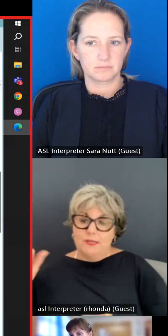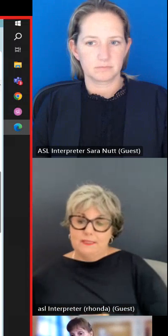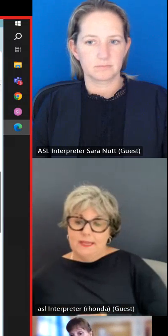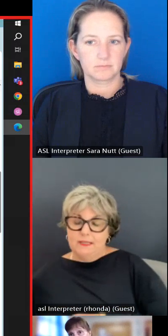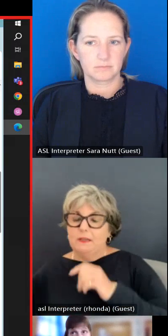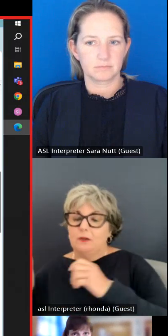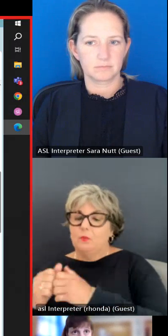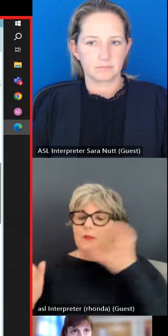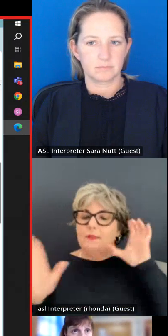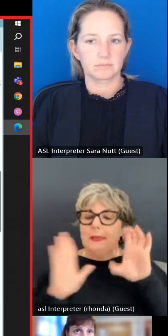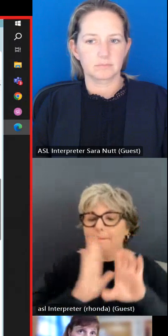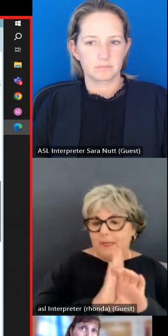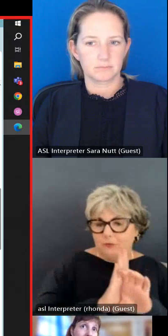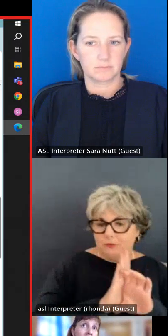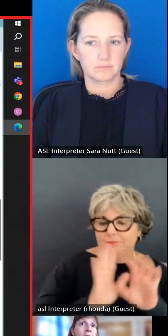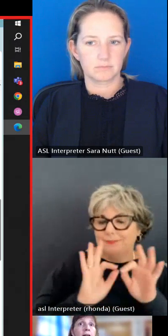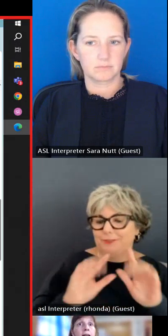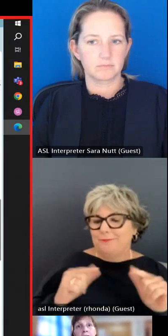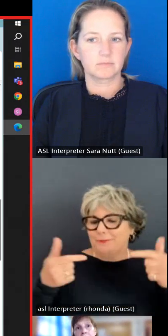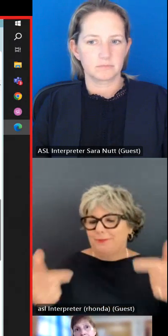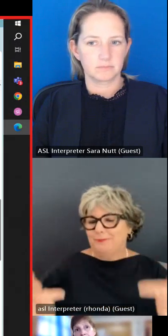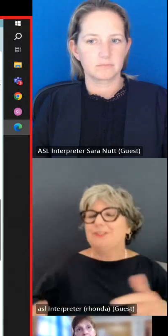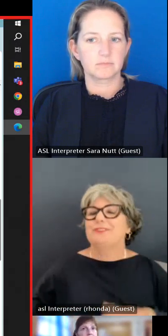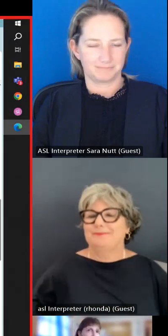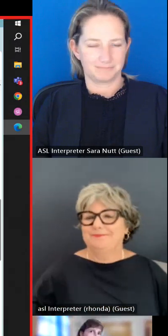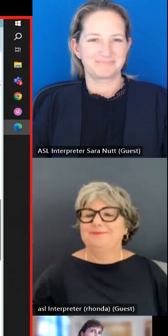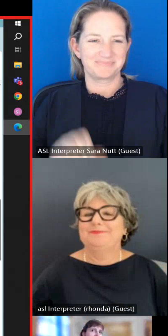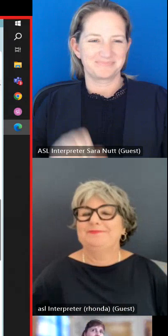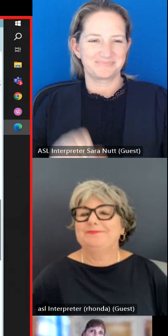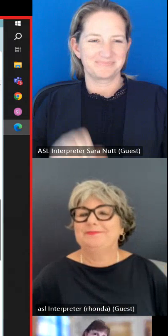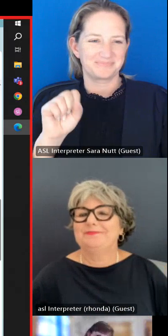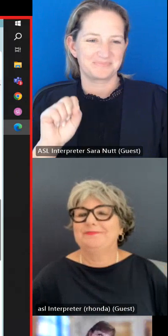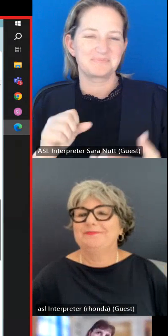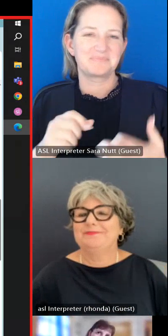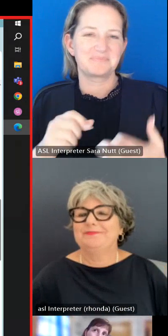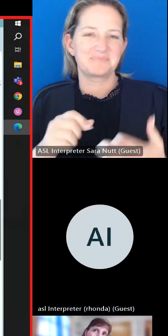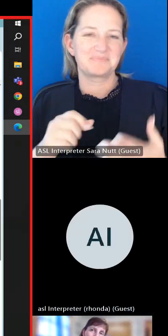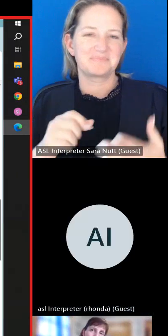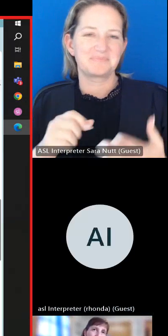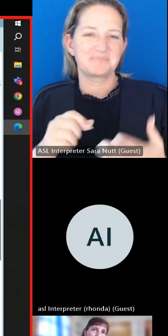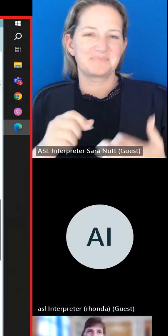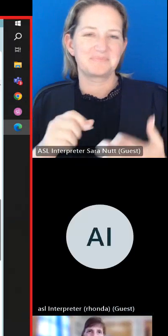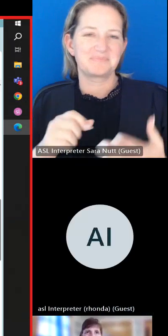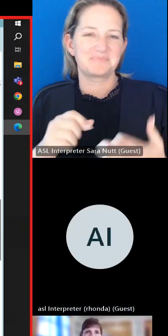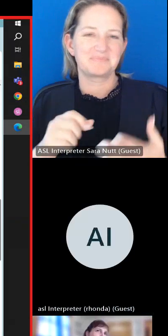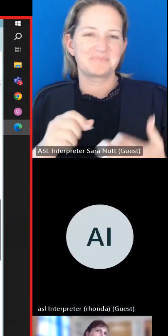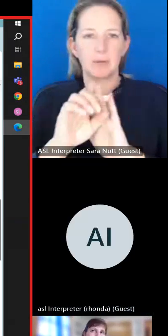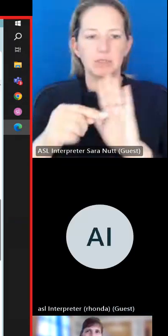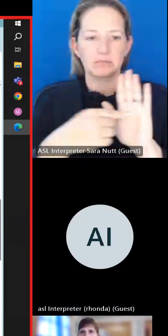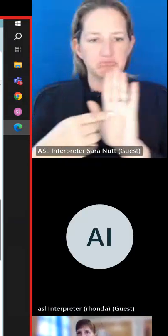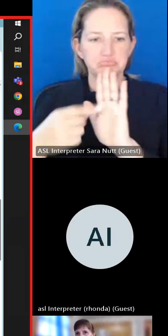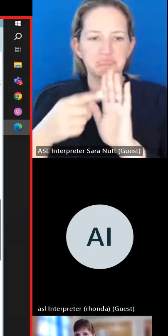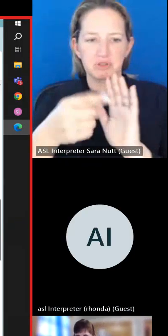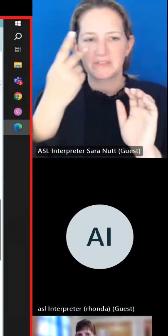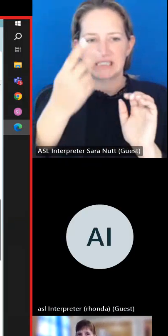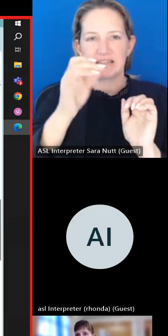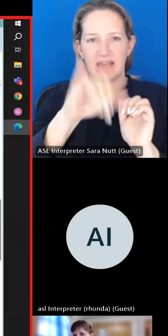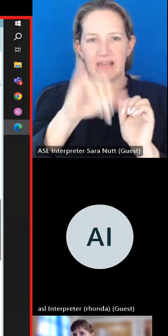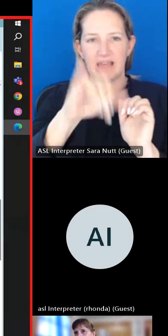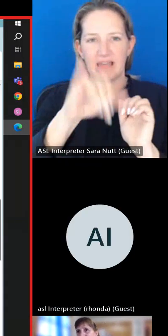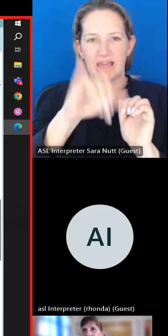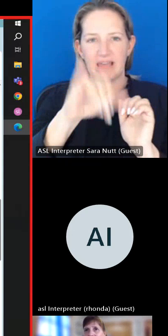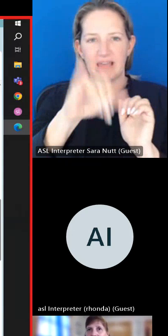graphical or a pictorial format. And here's some examples. You've probably all seen that particular map